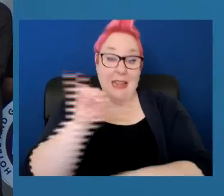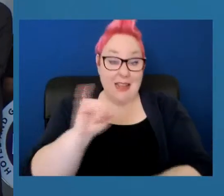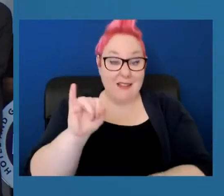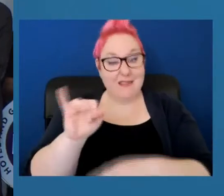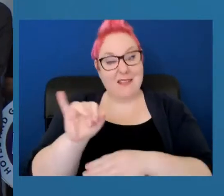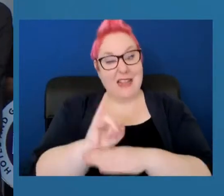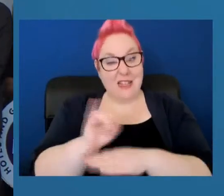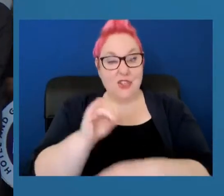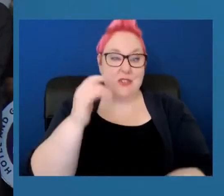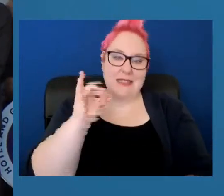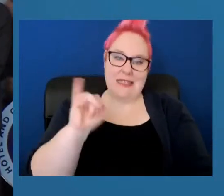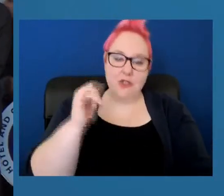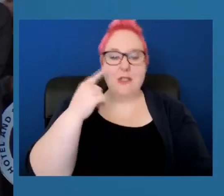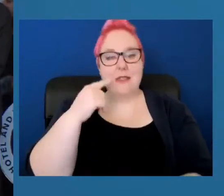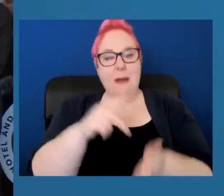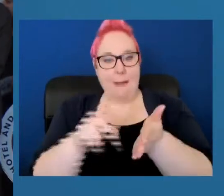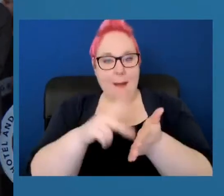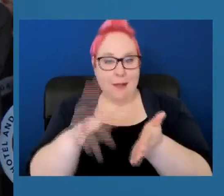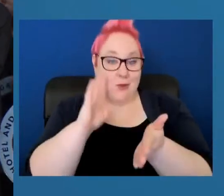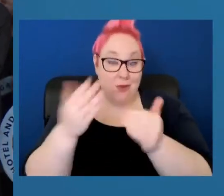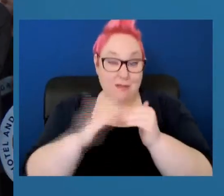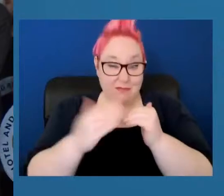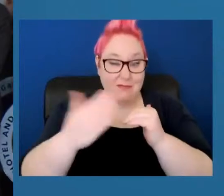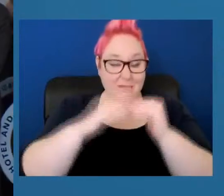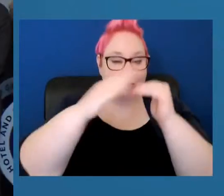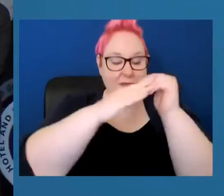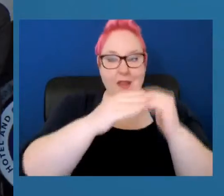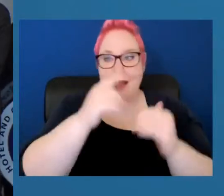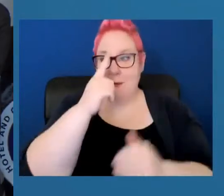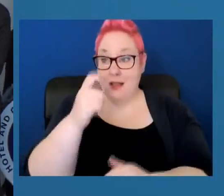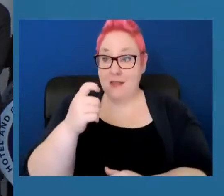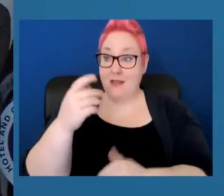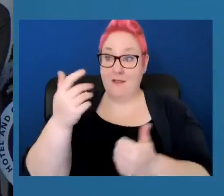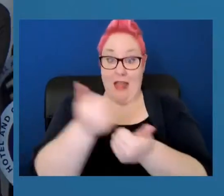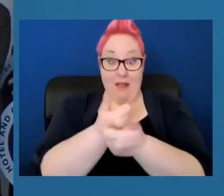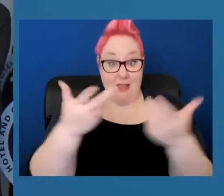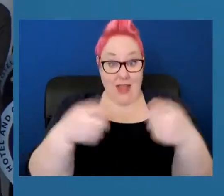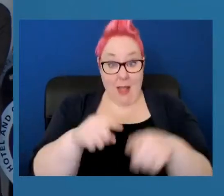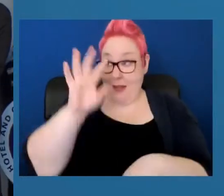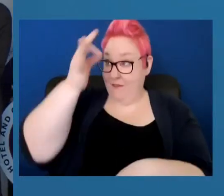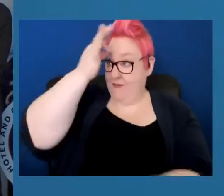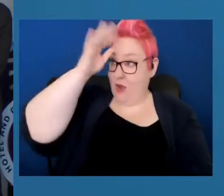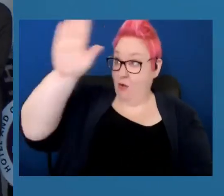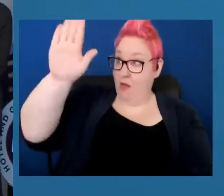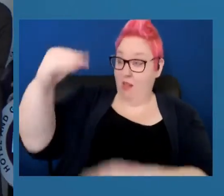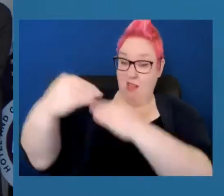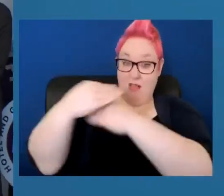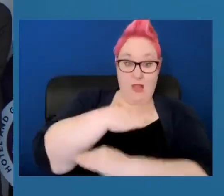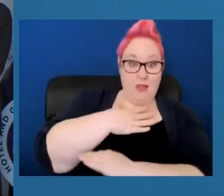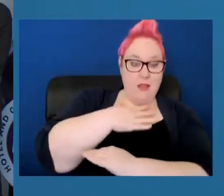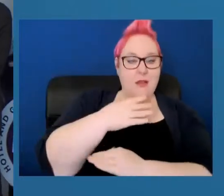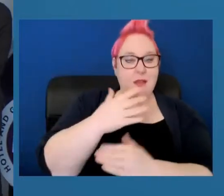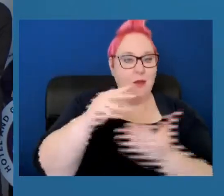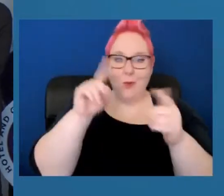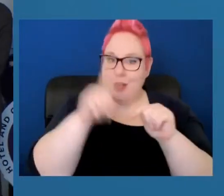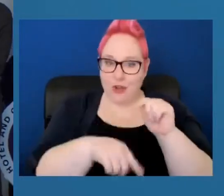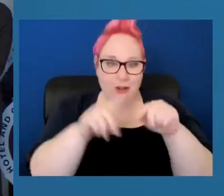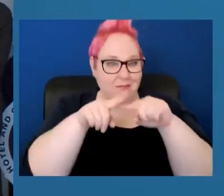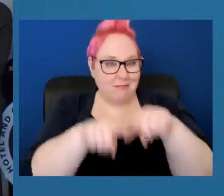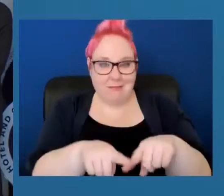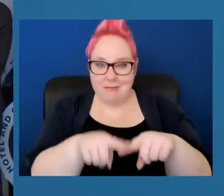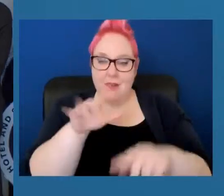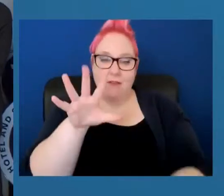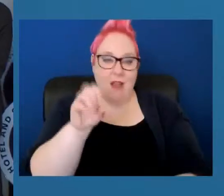layoffs are coming because of what's happening at the federal level, we could not rely on $504 maximum benefit and